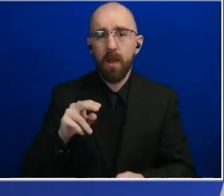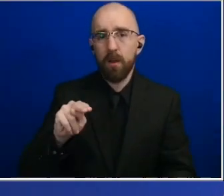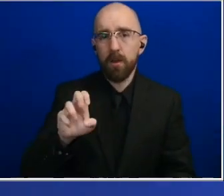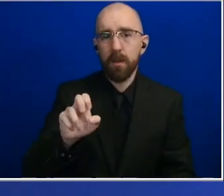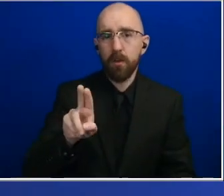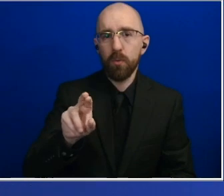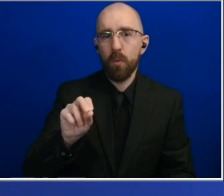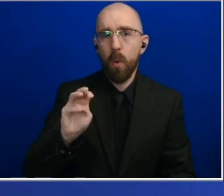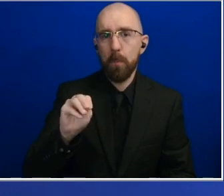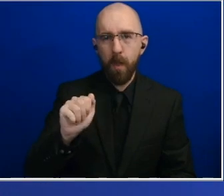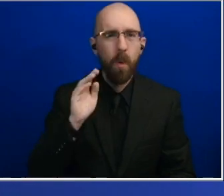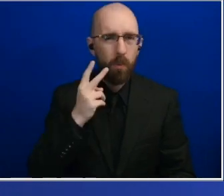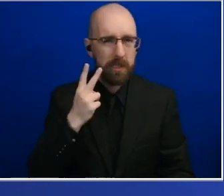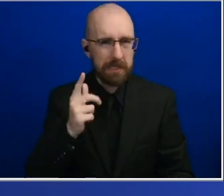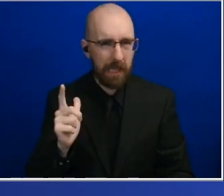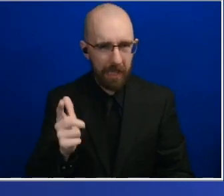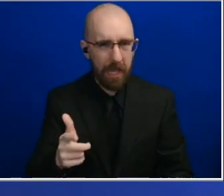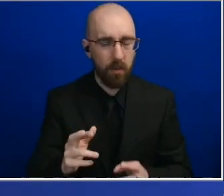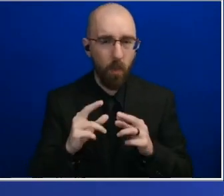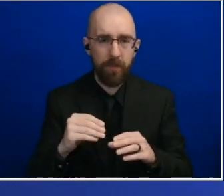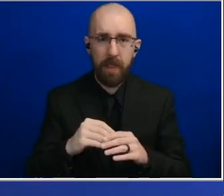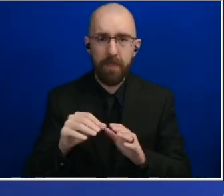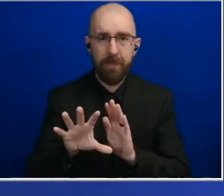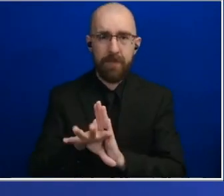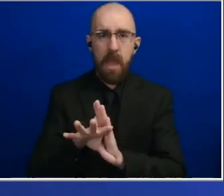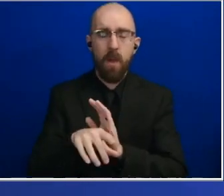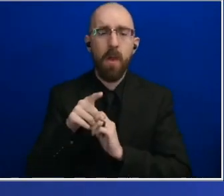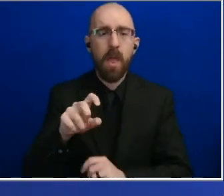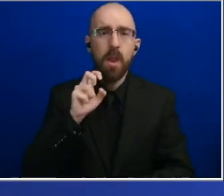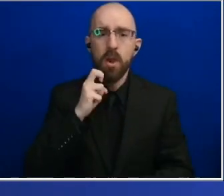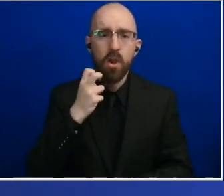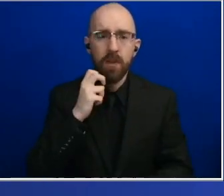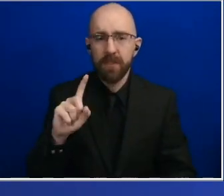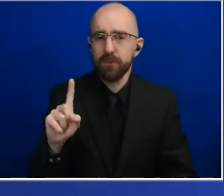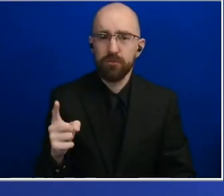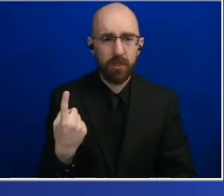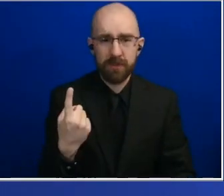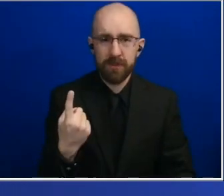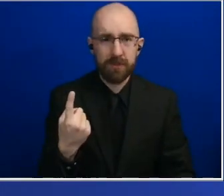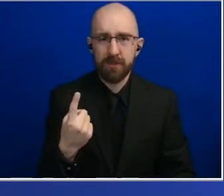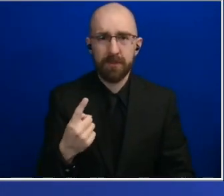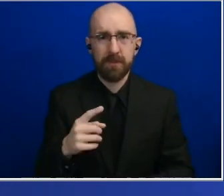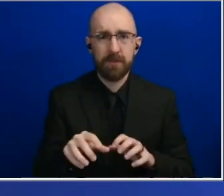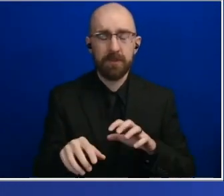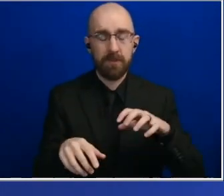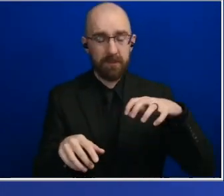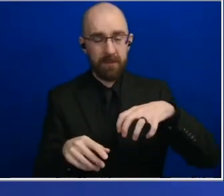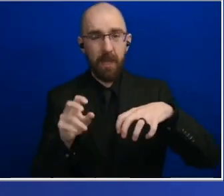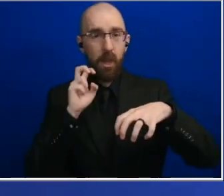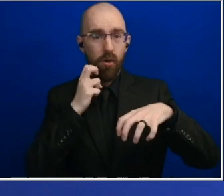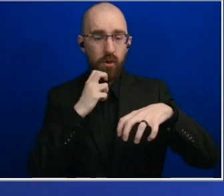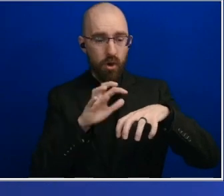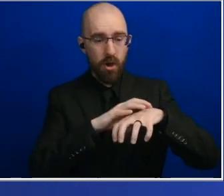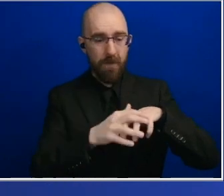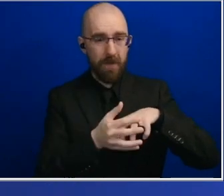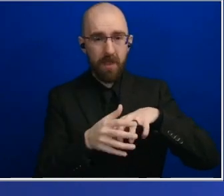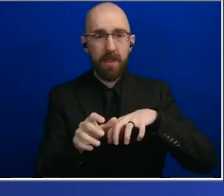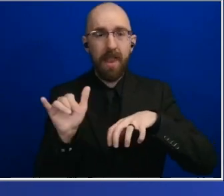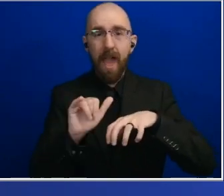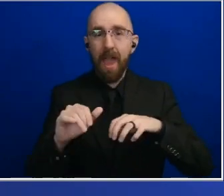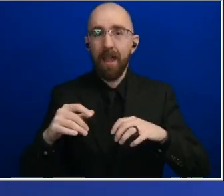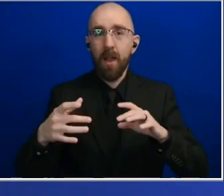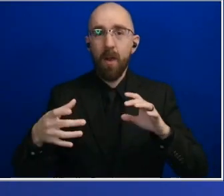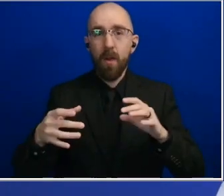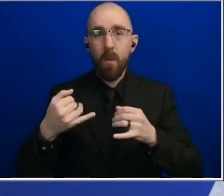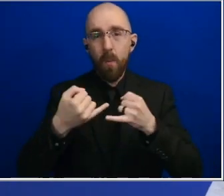later in the videos, is the nerve is just keeps on trying to send it's like a cable full of these fascicles of